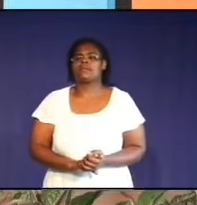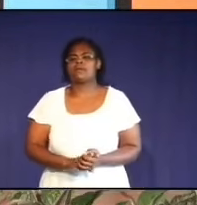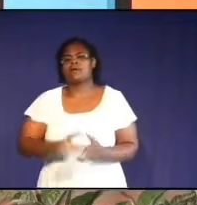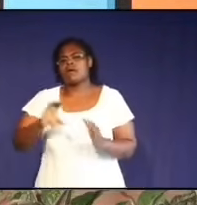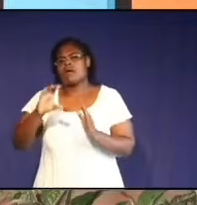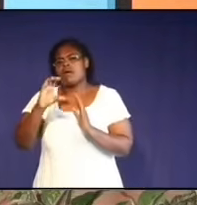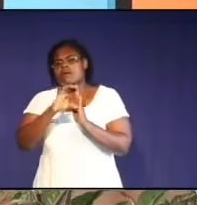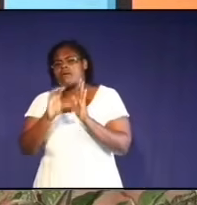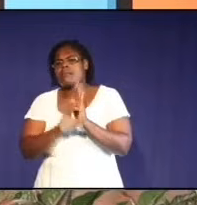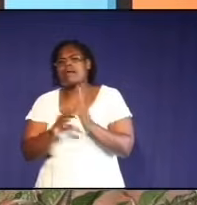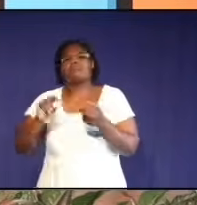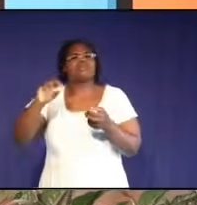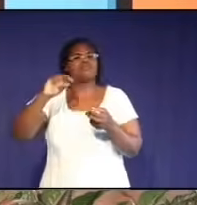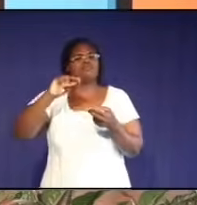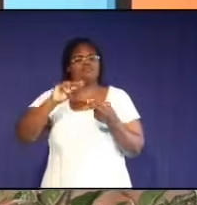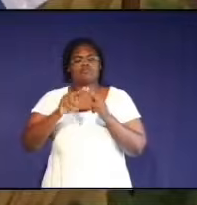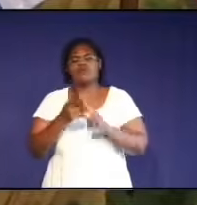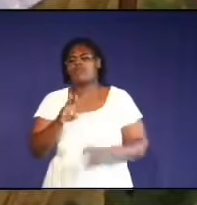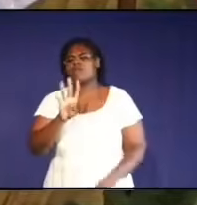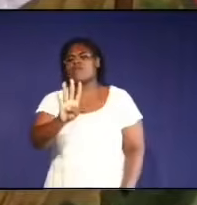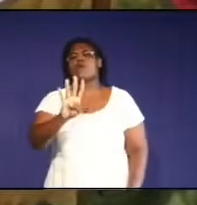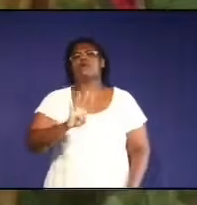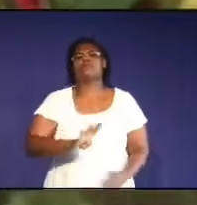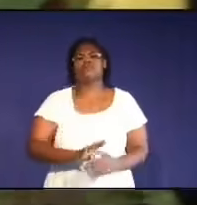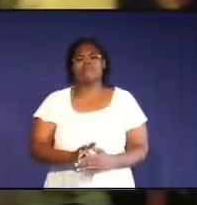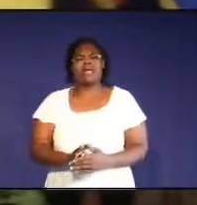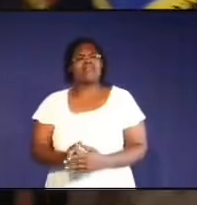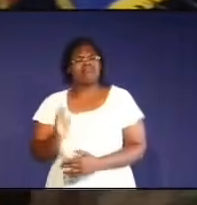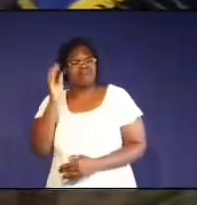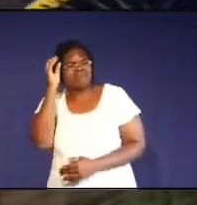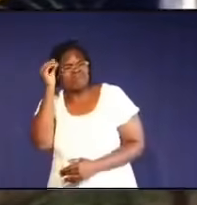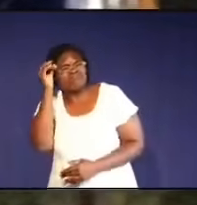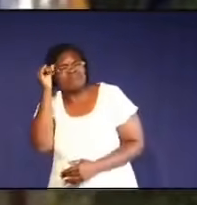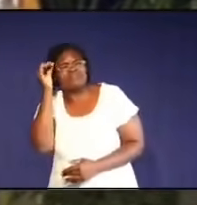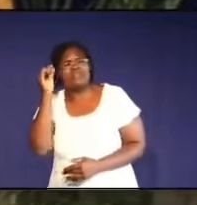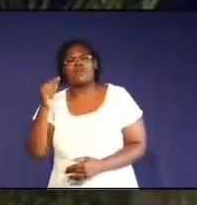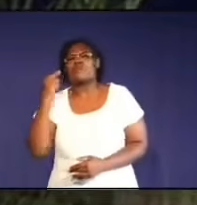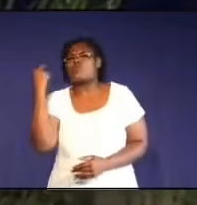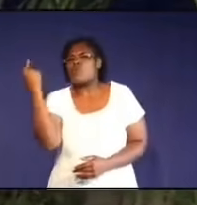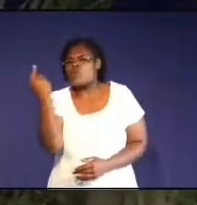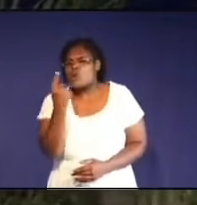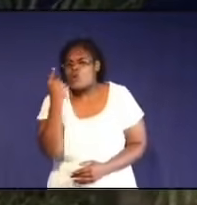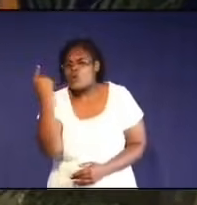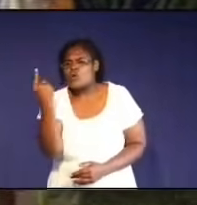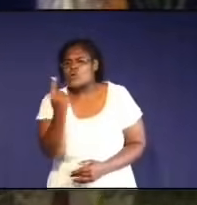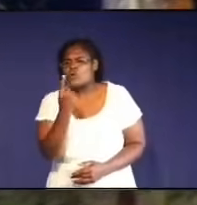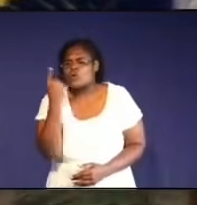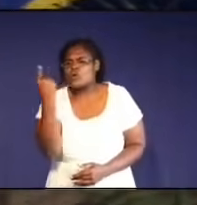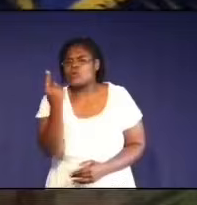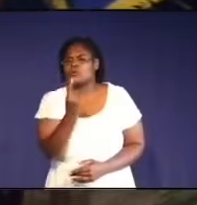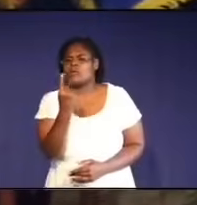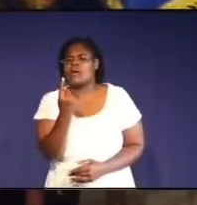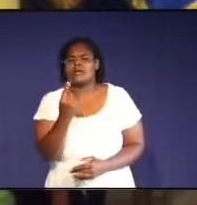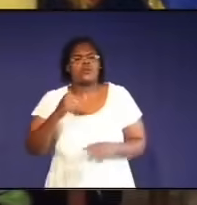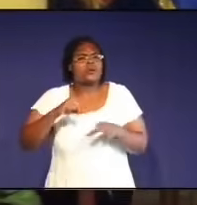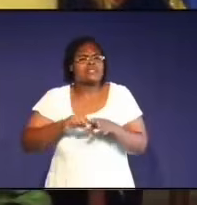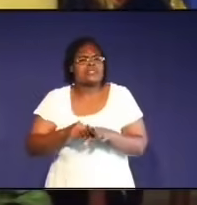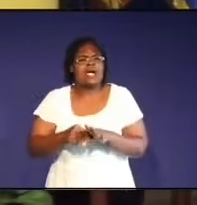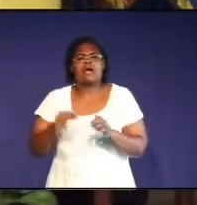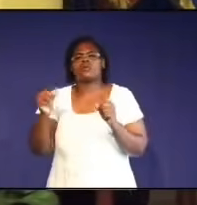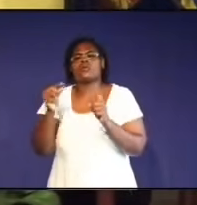Commandment number four. And it bothers me that of the ten, the only one that begins with the word